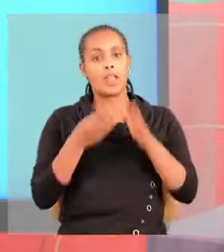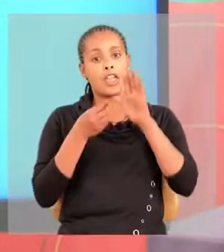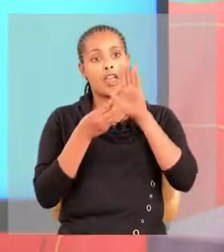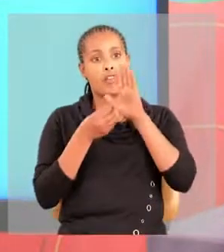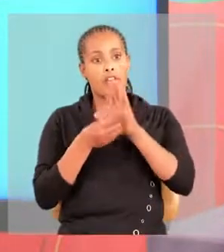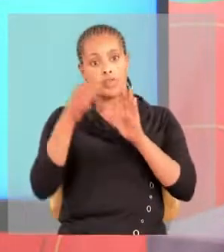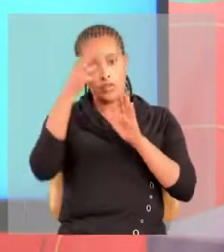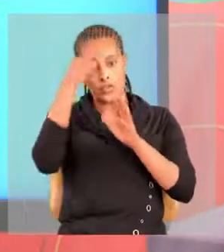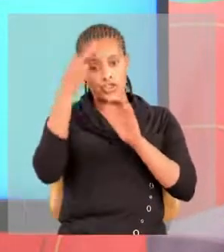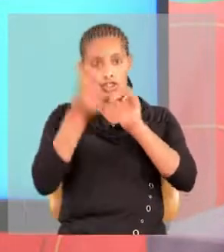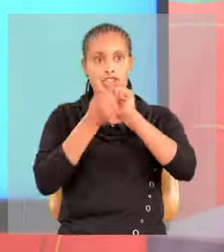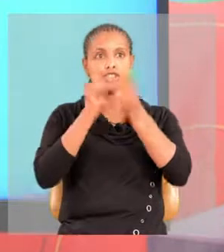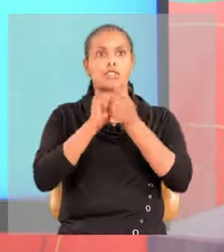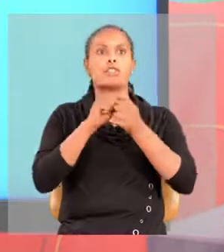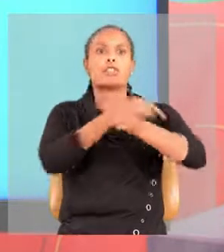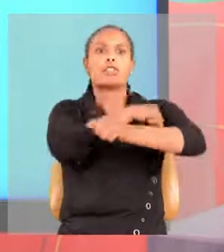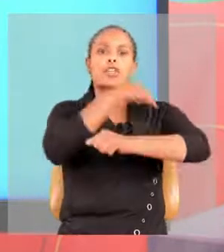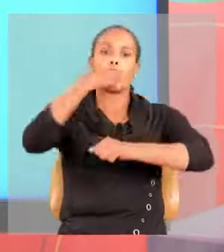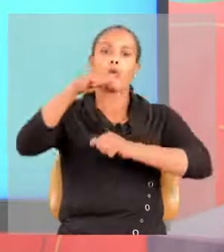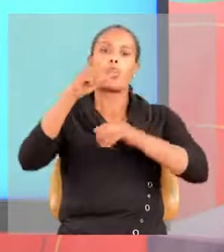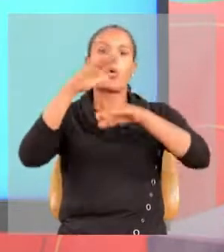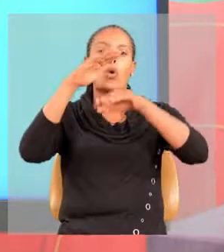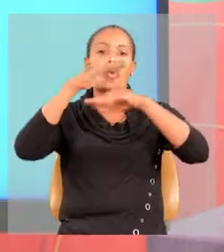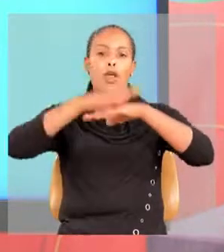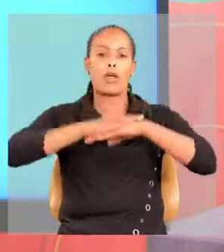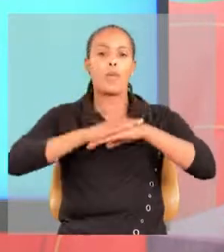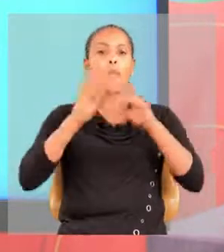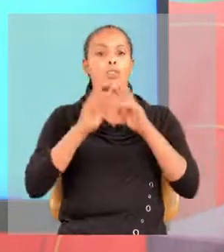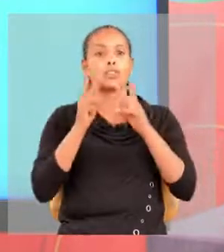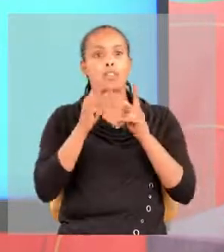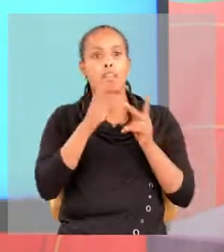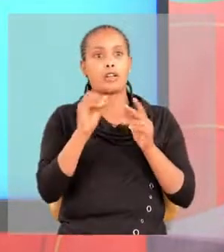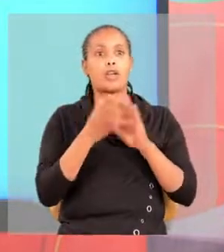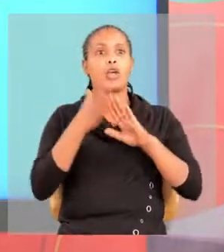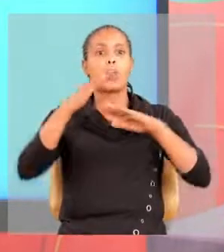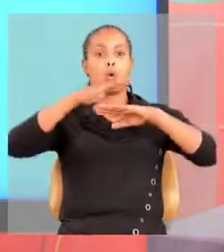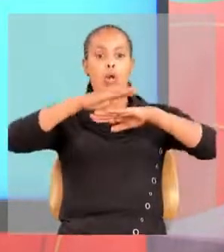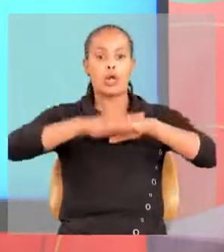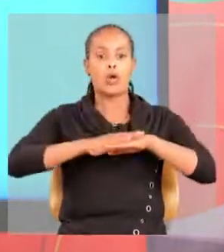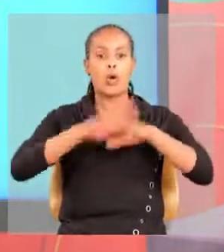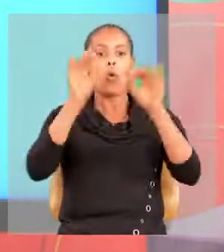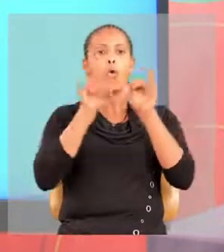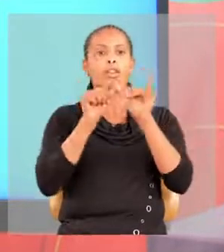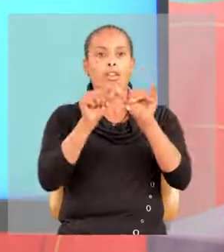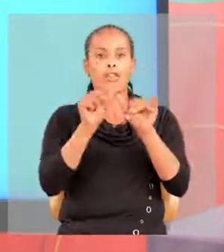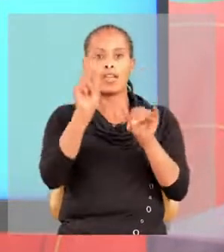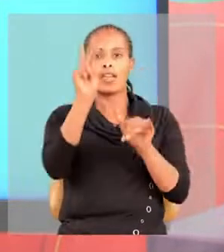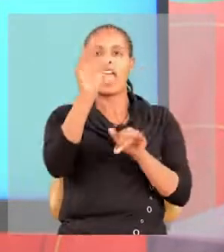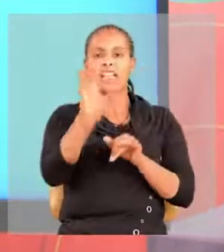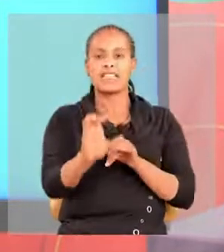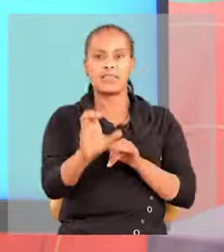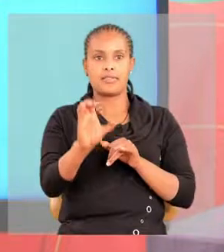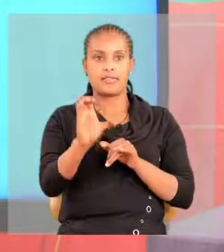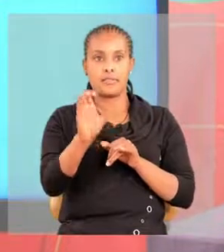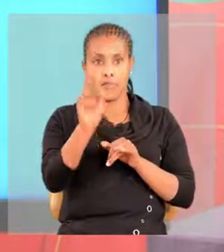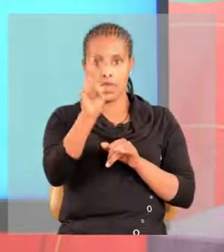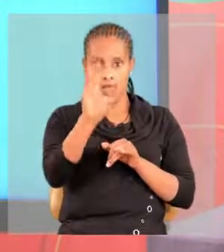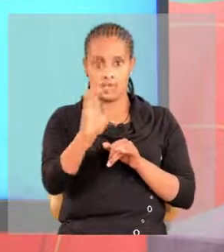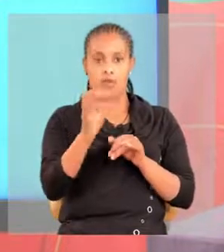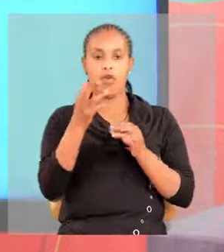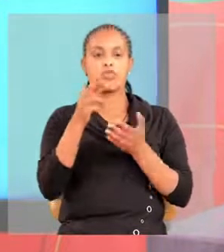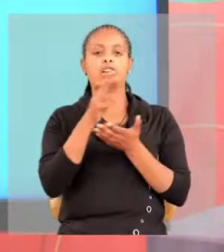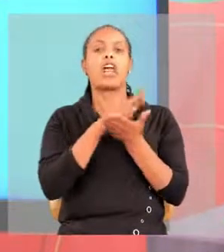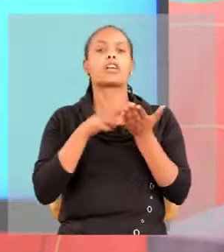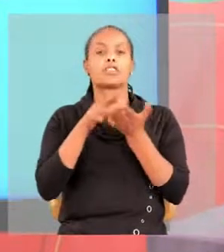Effect of changing temperature on equilibrium position and equilibrium constants casing of the reaction.